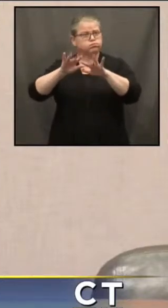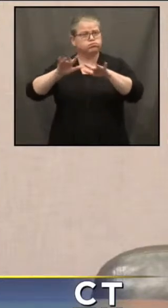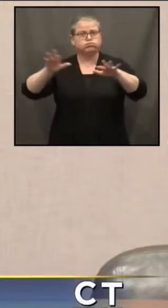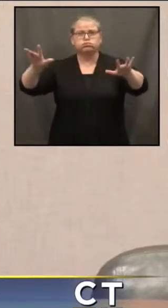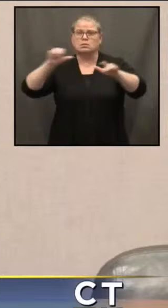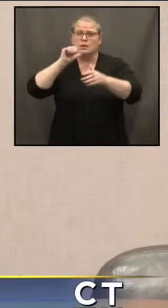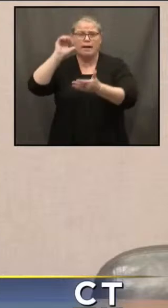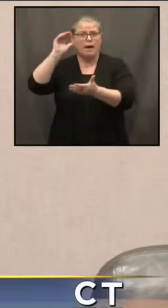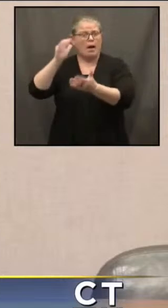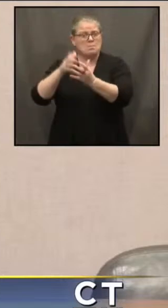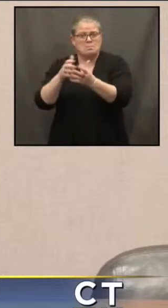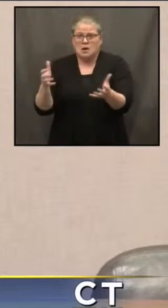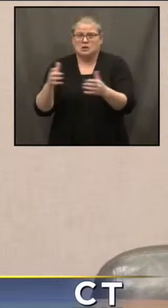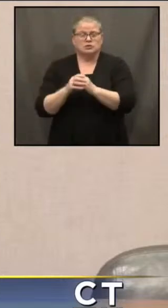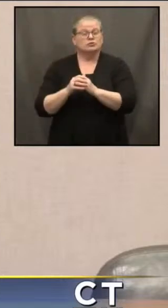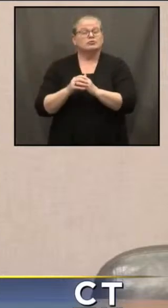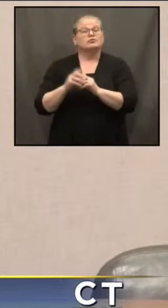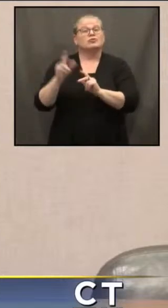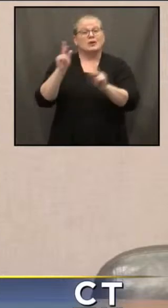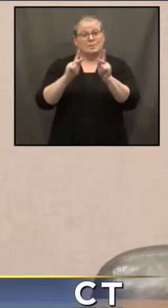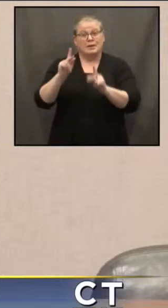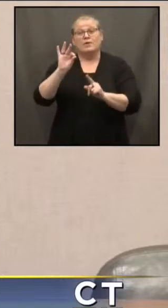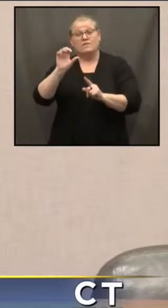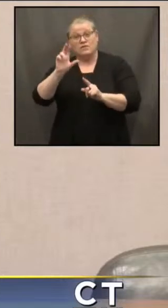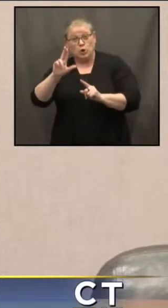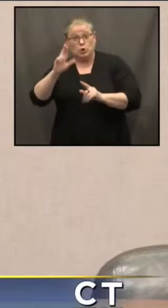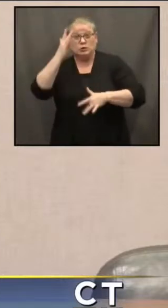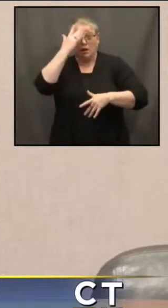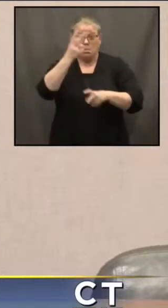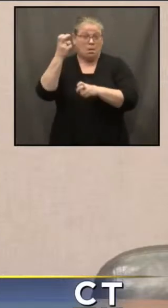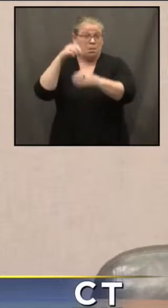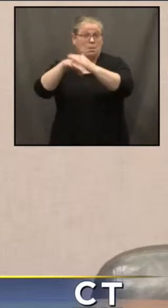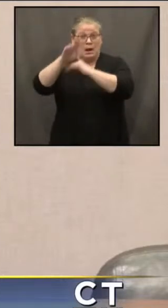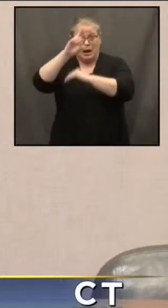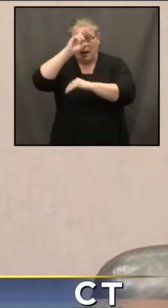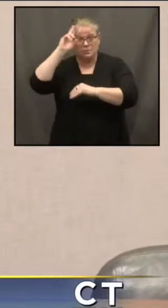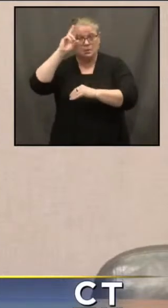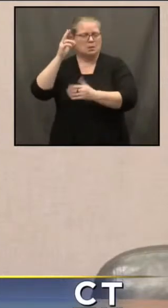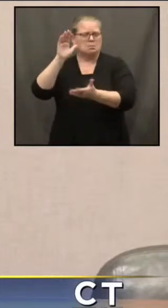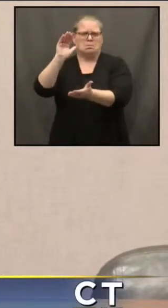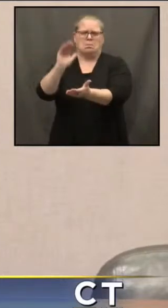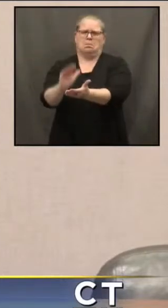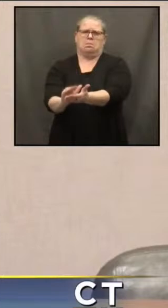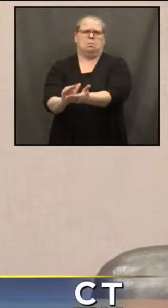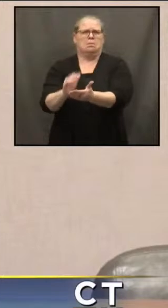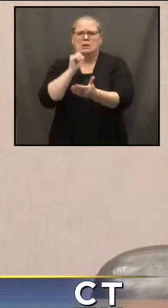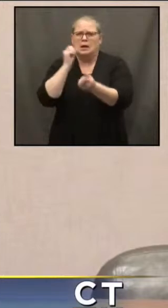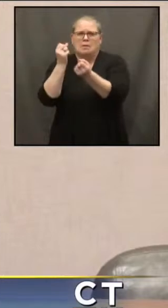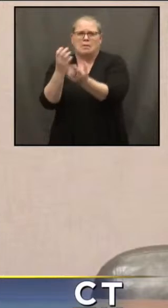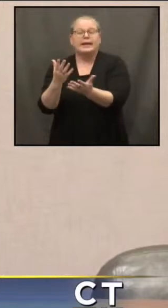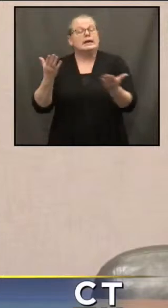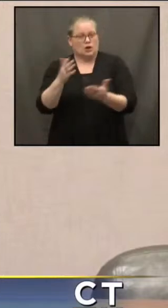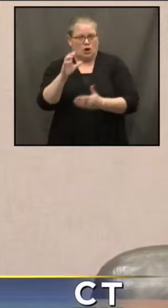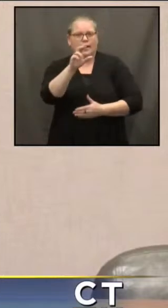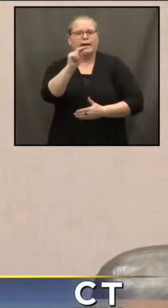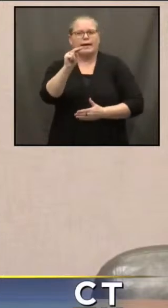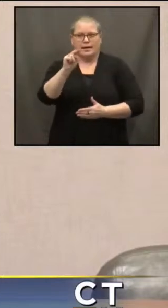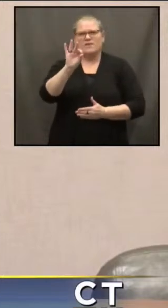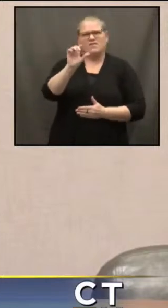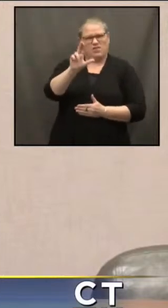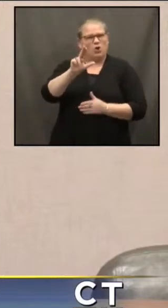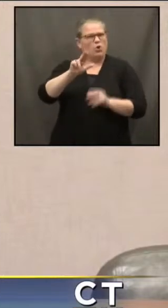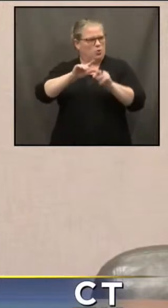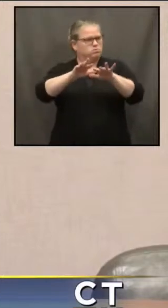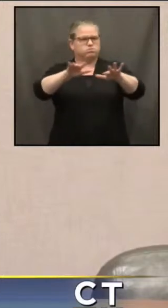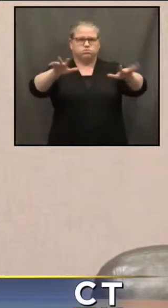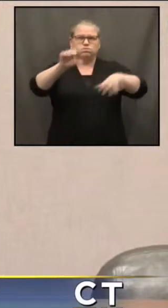in terms of hospitalizations. There is flu in our community in Connecticut, but we are definitely seeing uptake of flu shots. But I'm glad you